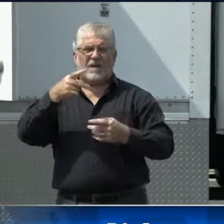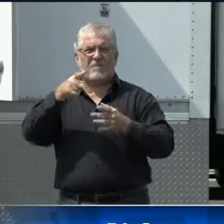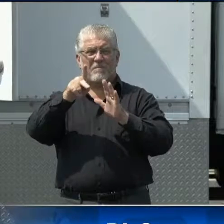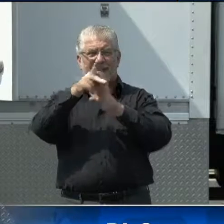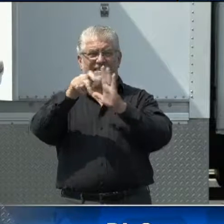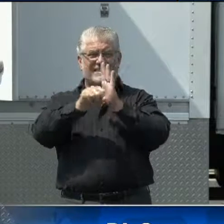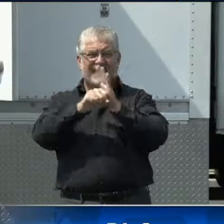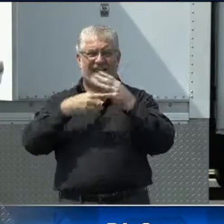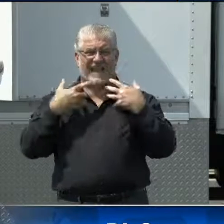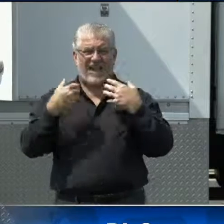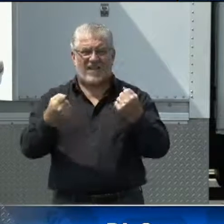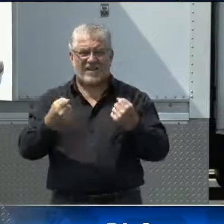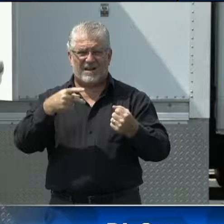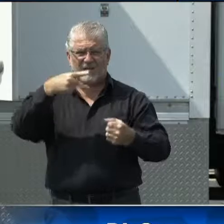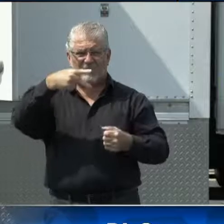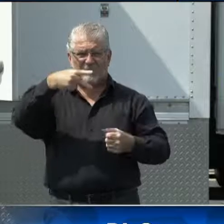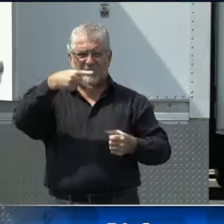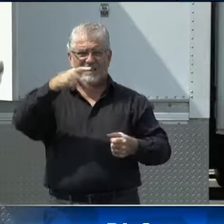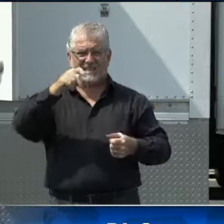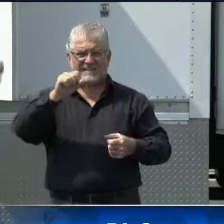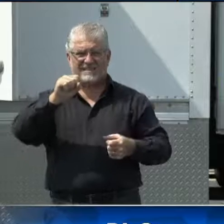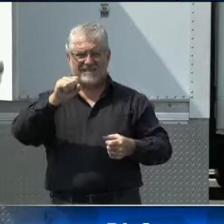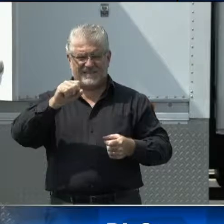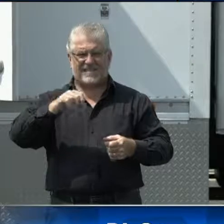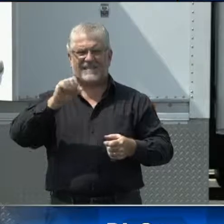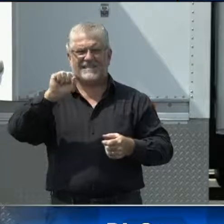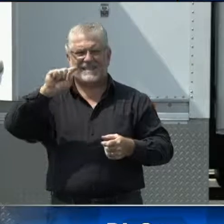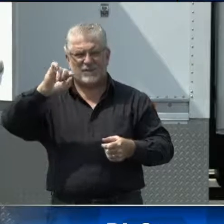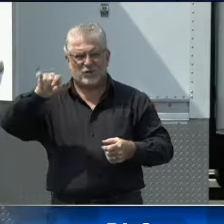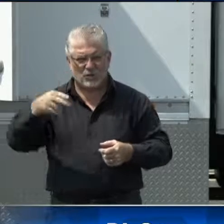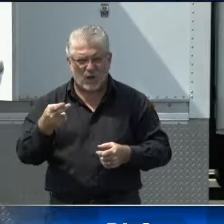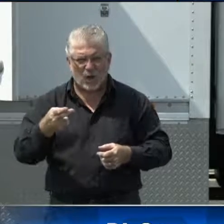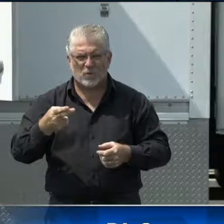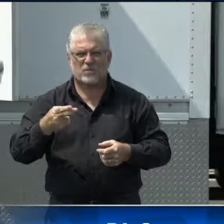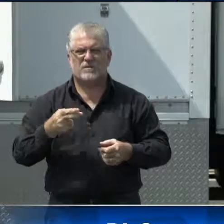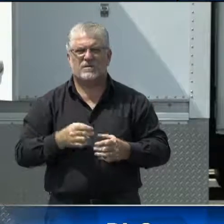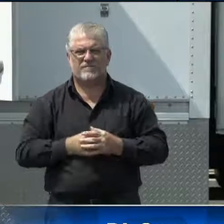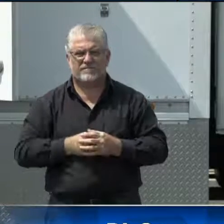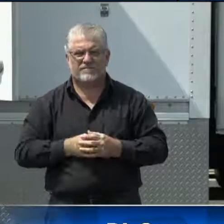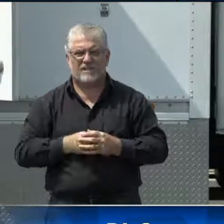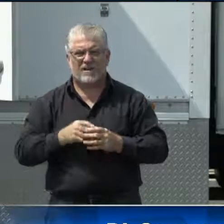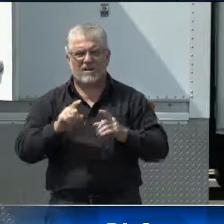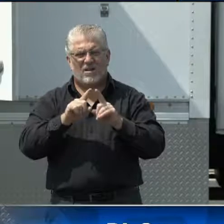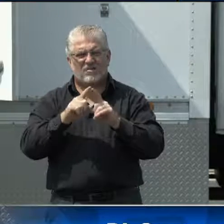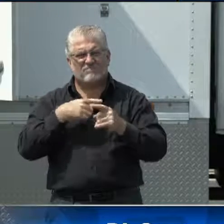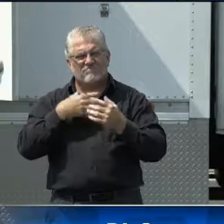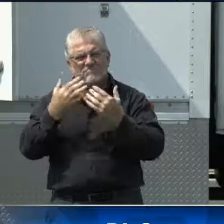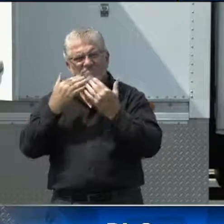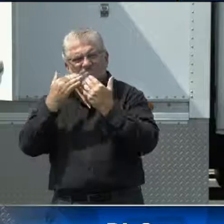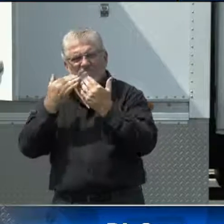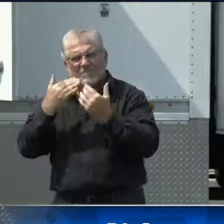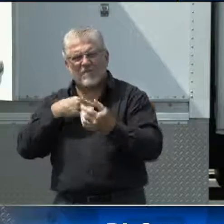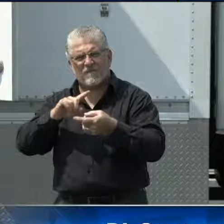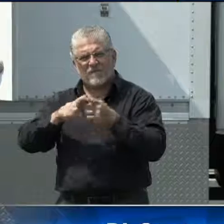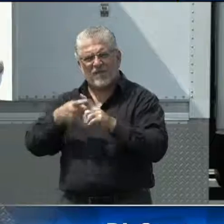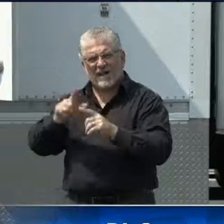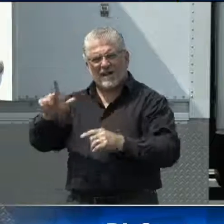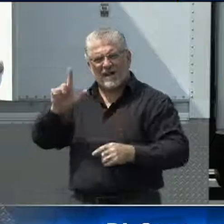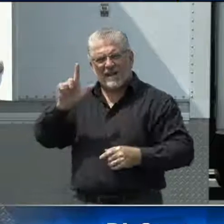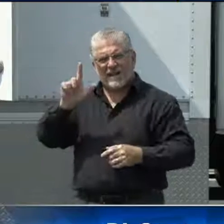And I'd also like to thank our dear friends at Latino Connection, who worked tirelessly to get this work